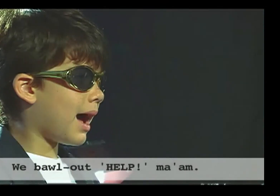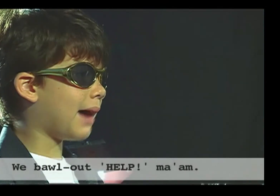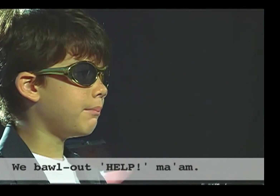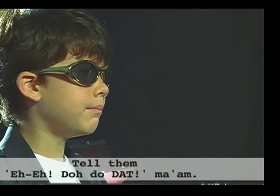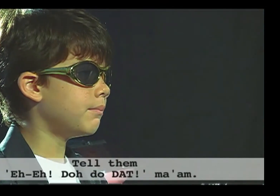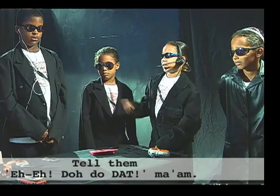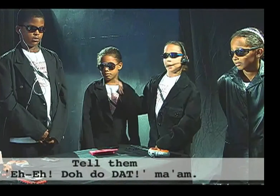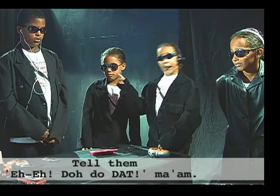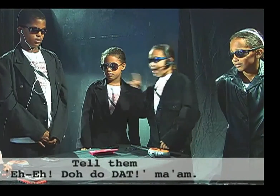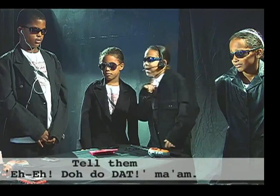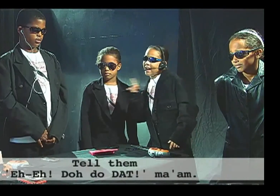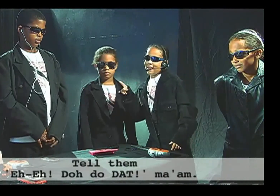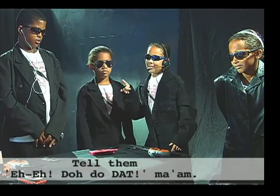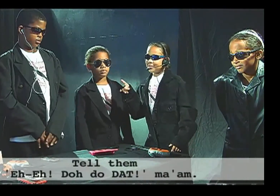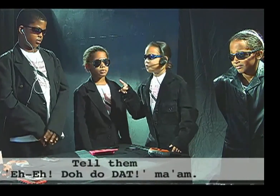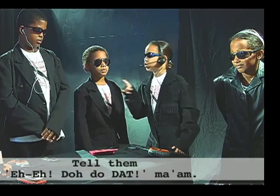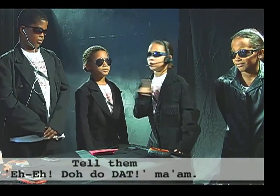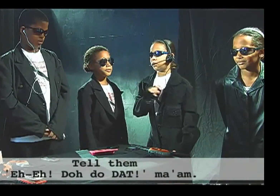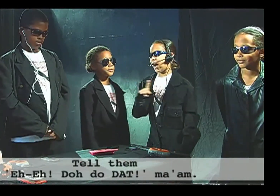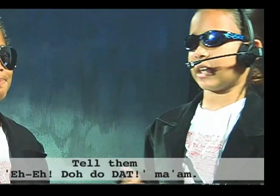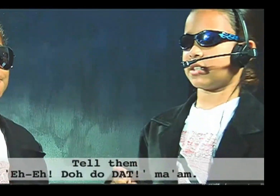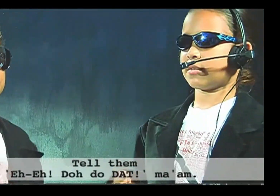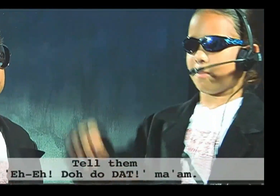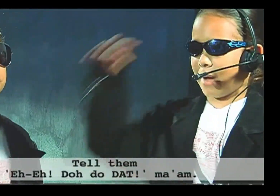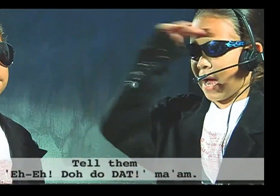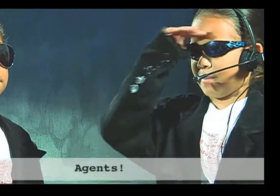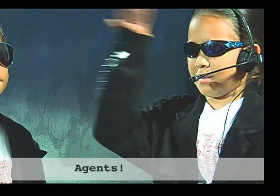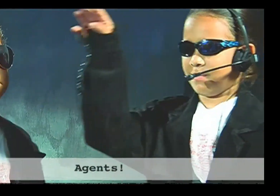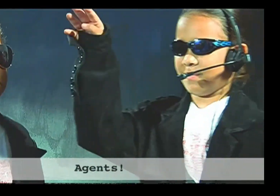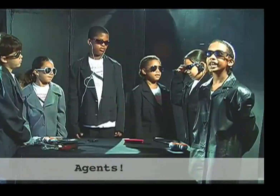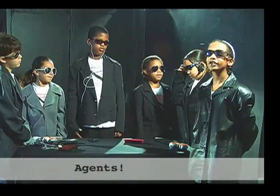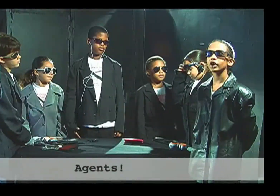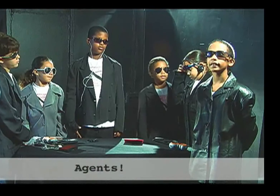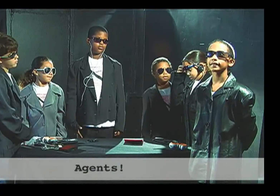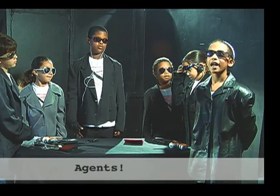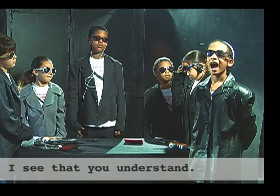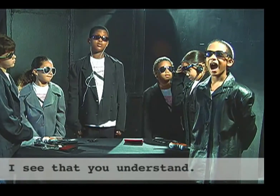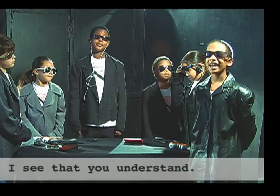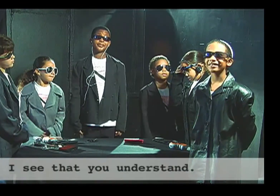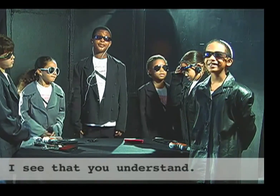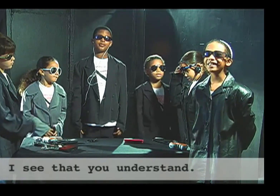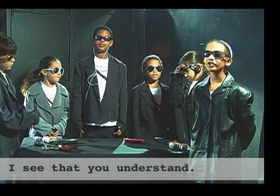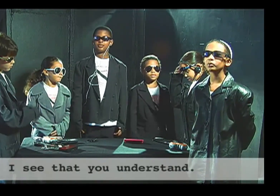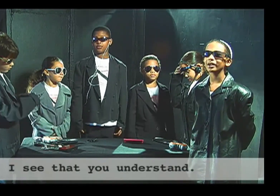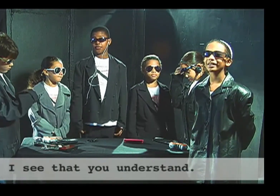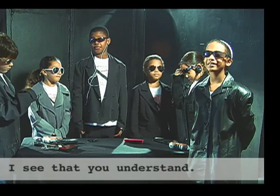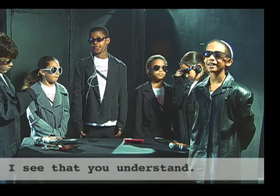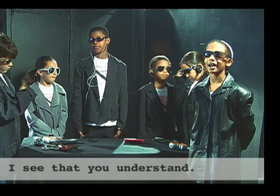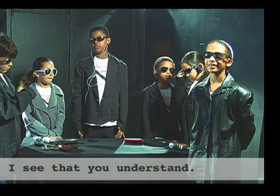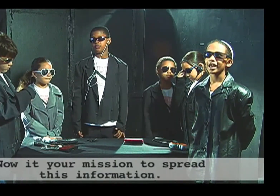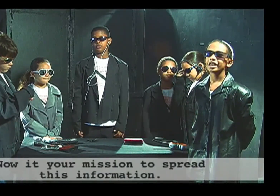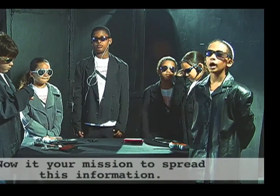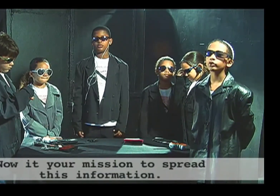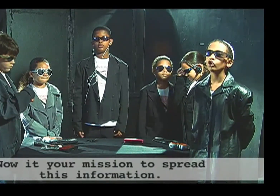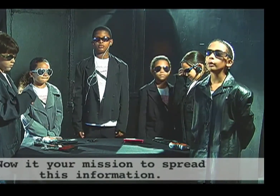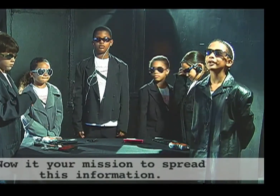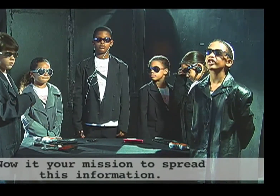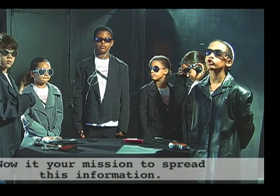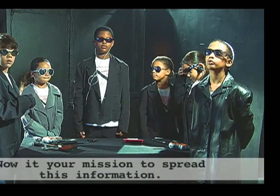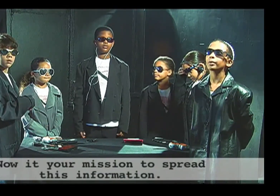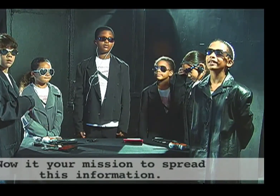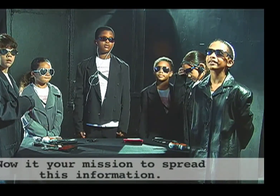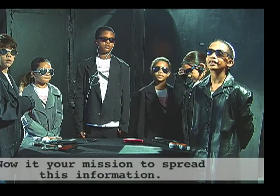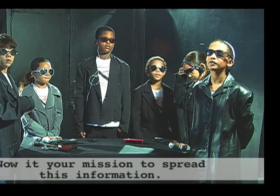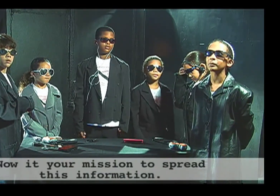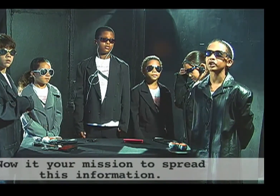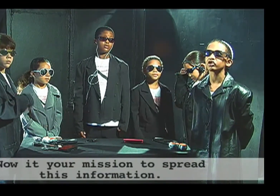help, Mom. Tell them, don't do that, Mom. Agent, I see that you understand. Now it's your mission